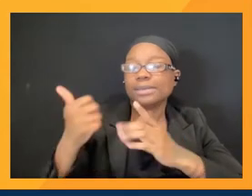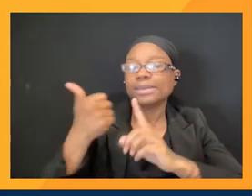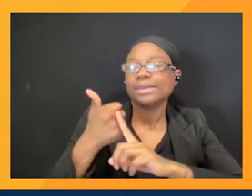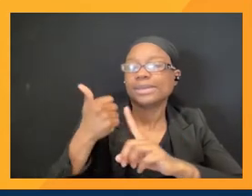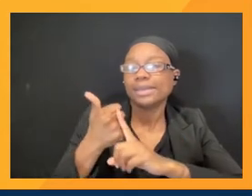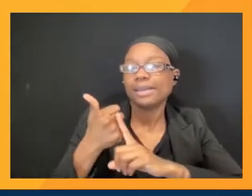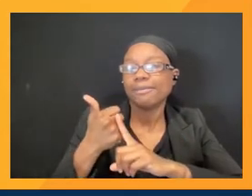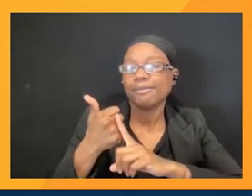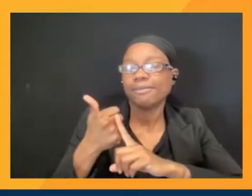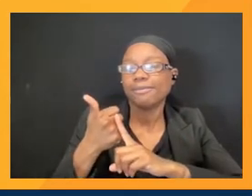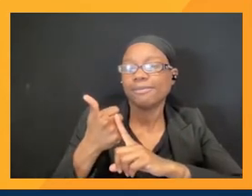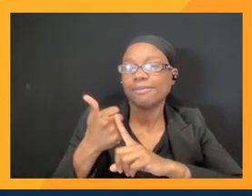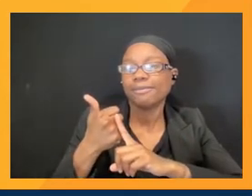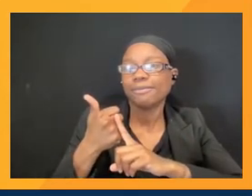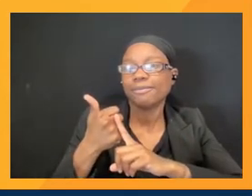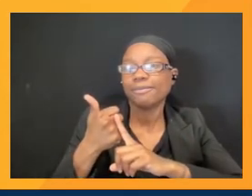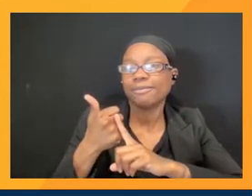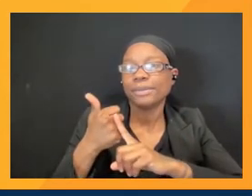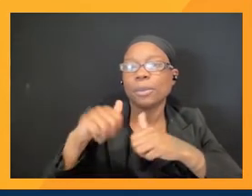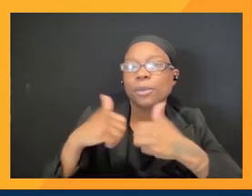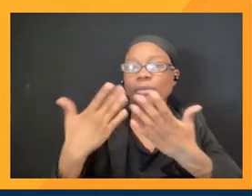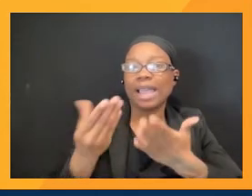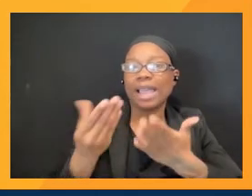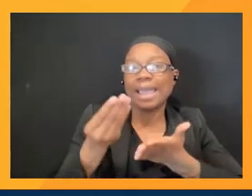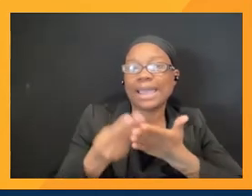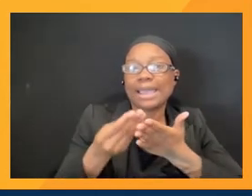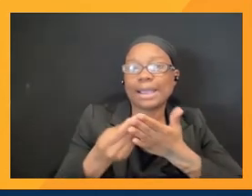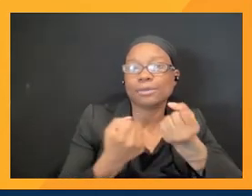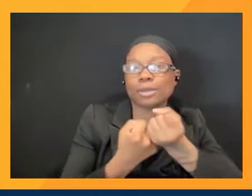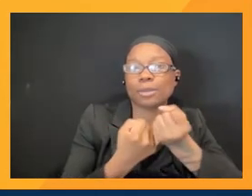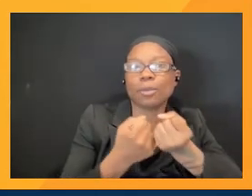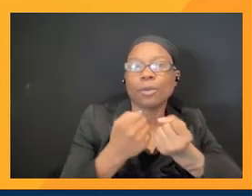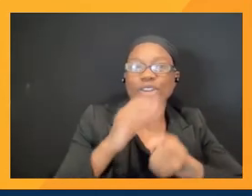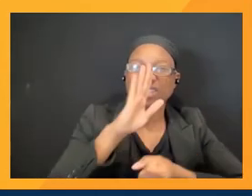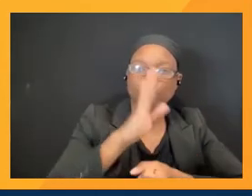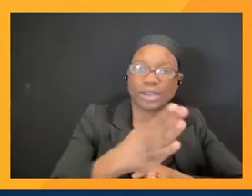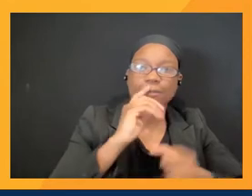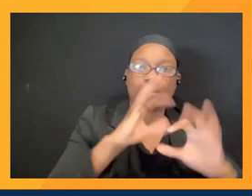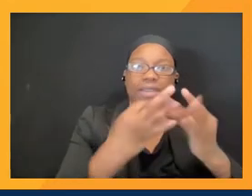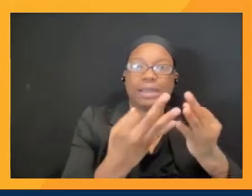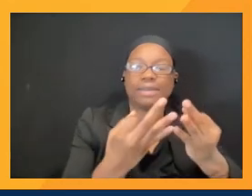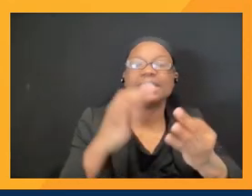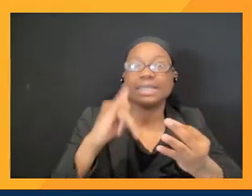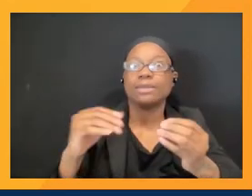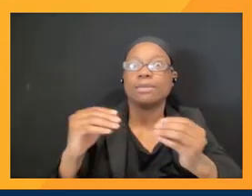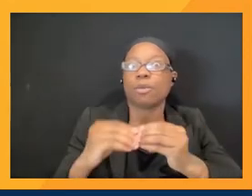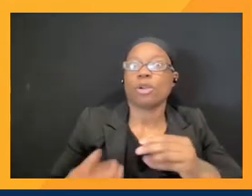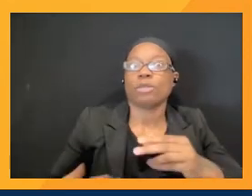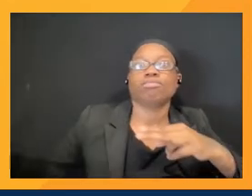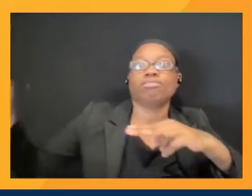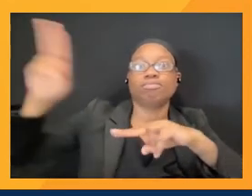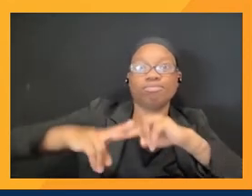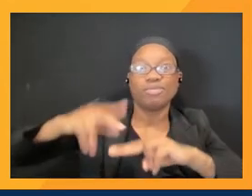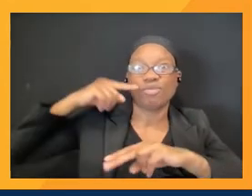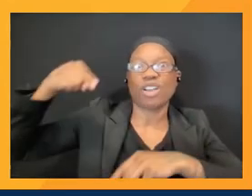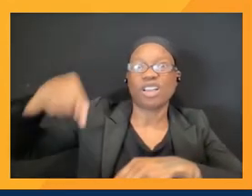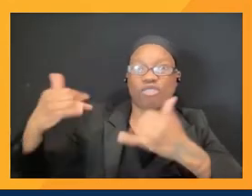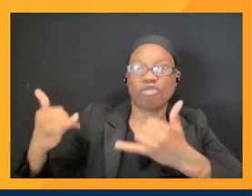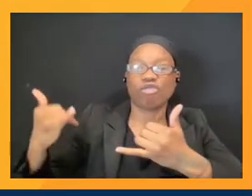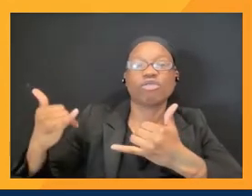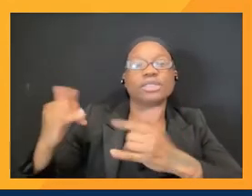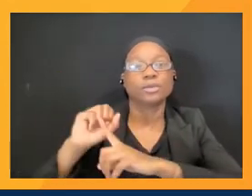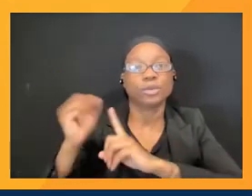to continue, we're just launching in the US. It actually started in townships in South Africa. So we'll continue to work and adapt and work closely with